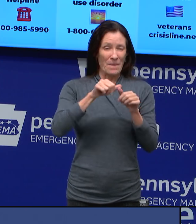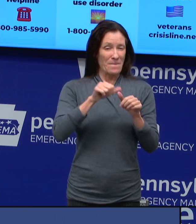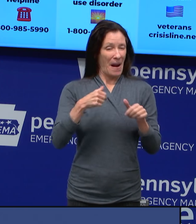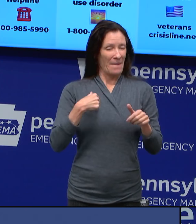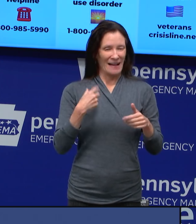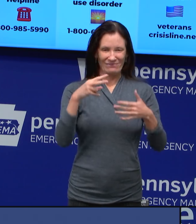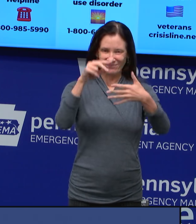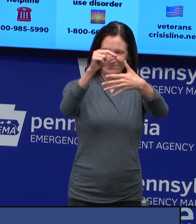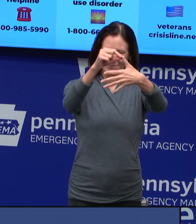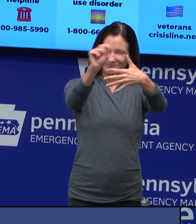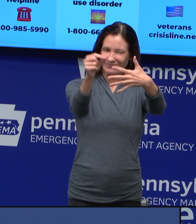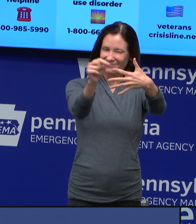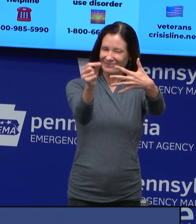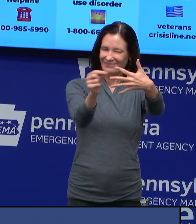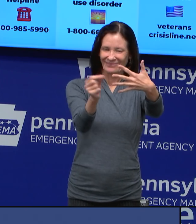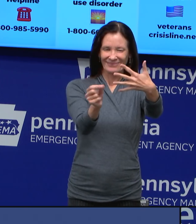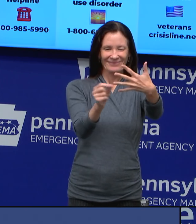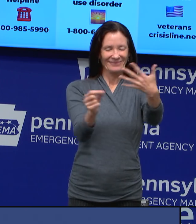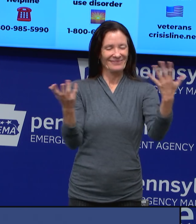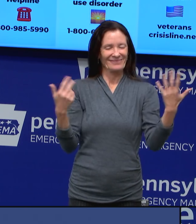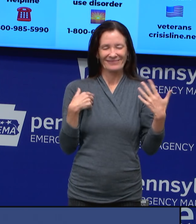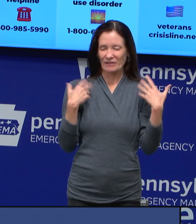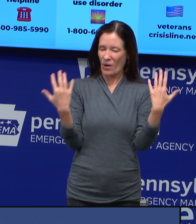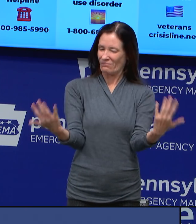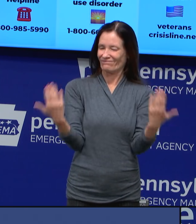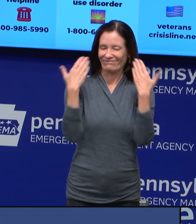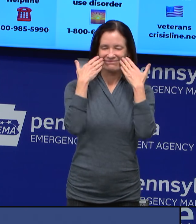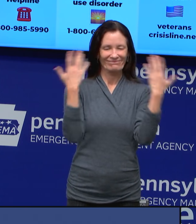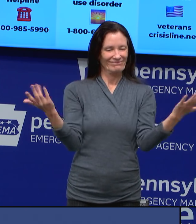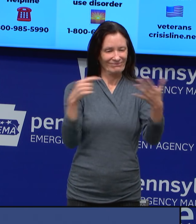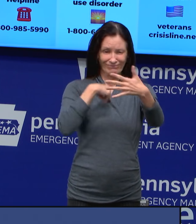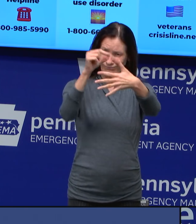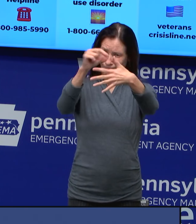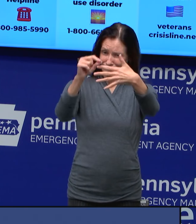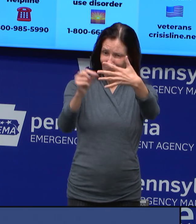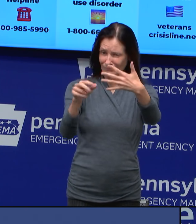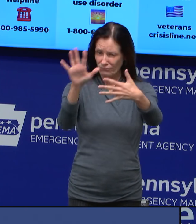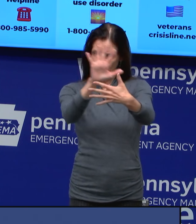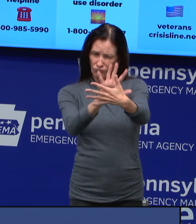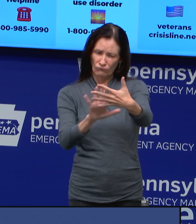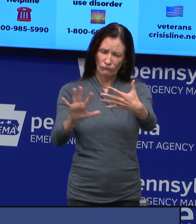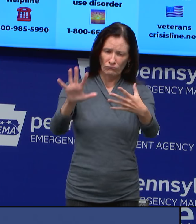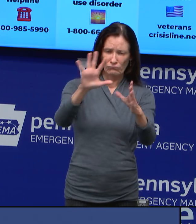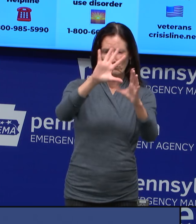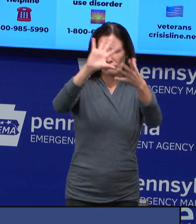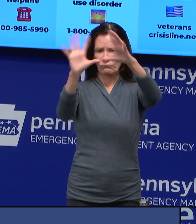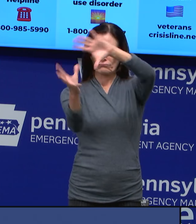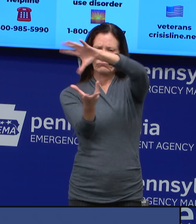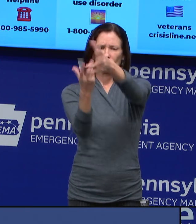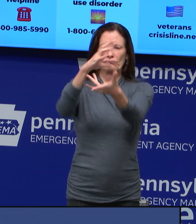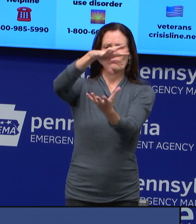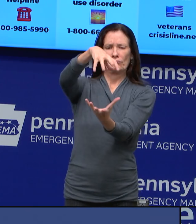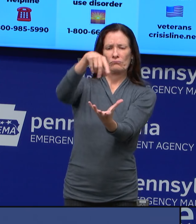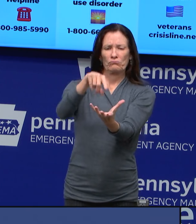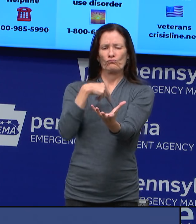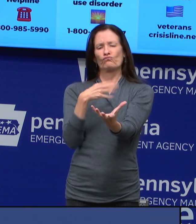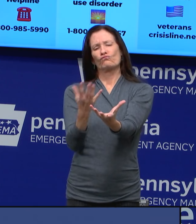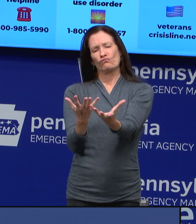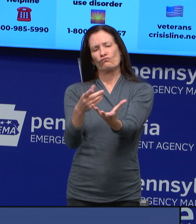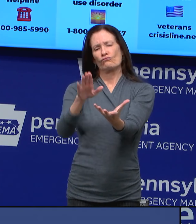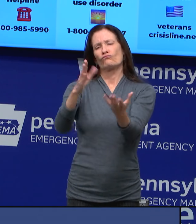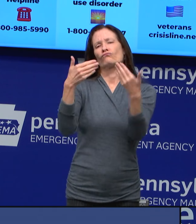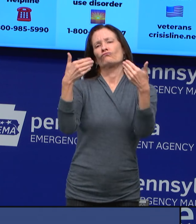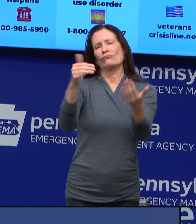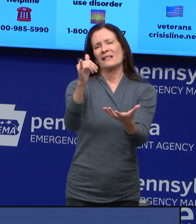decisions. From the Scranton Times Tribune, is part of the strategy behind the 50 case per 100,000 threshold